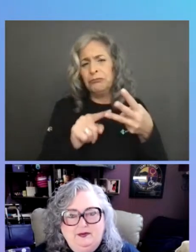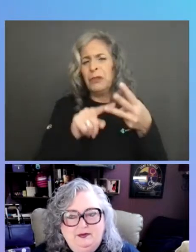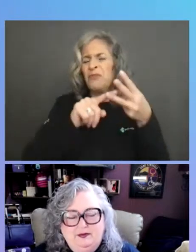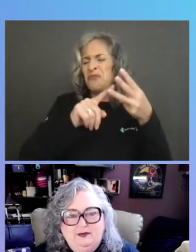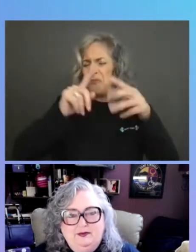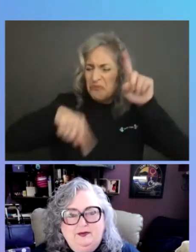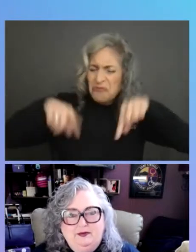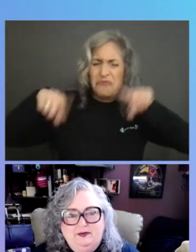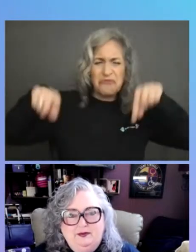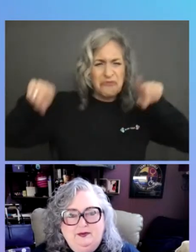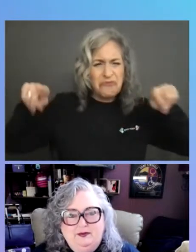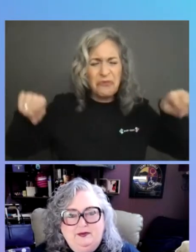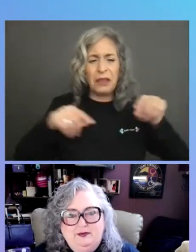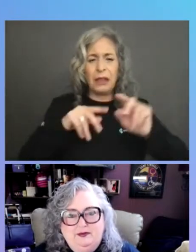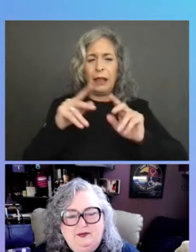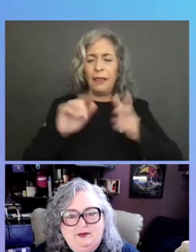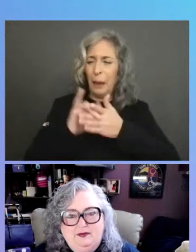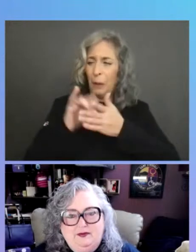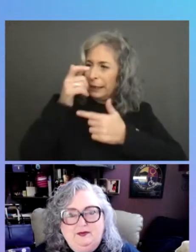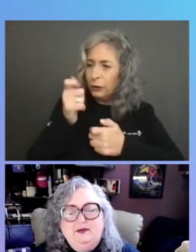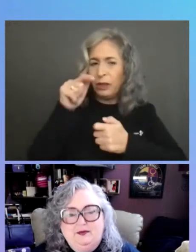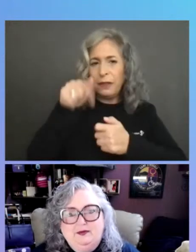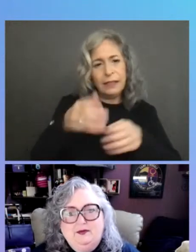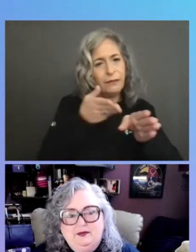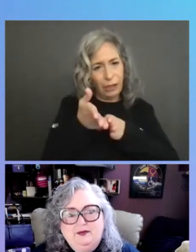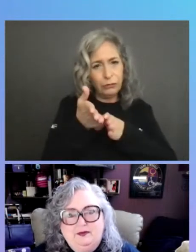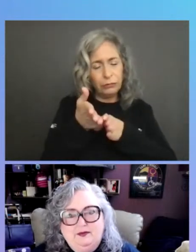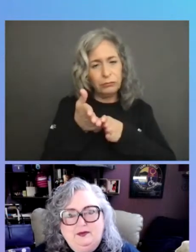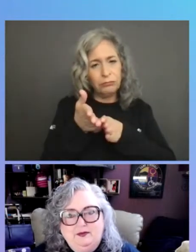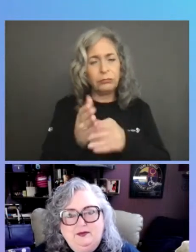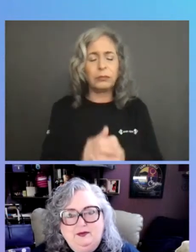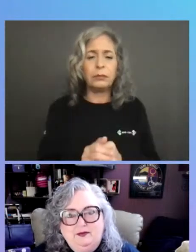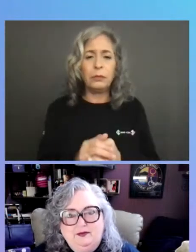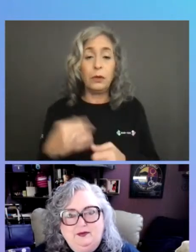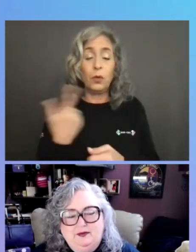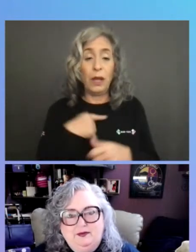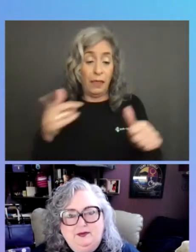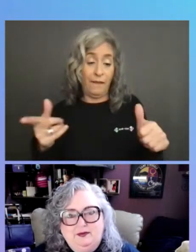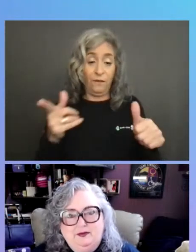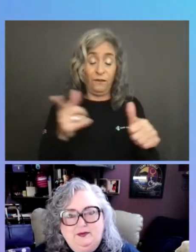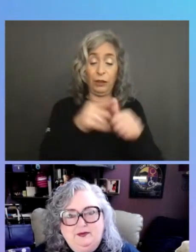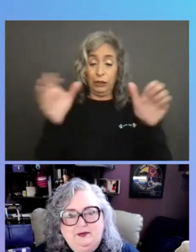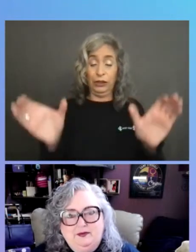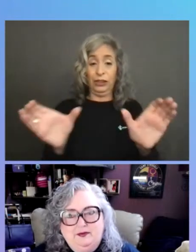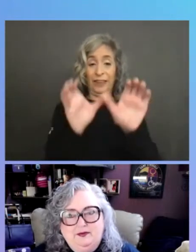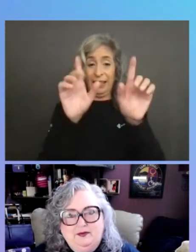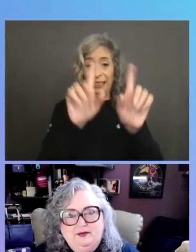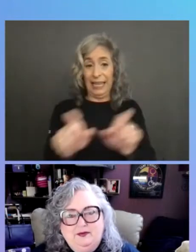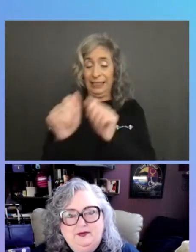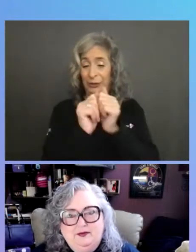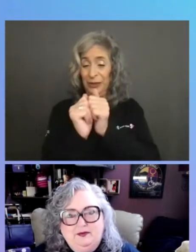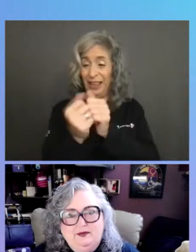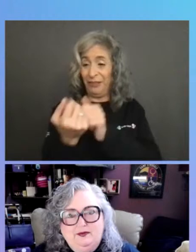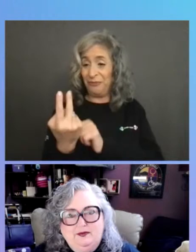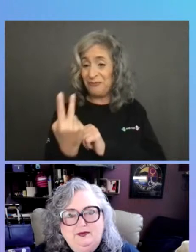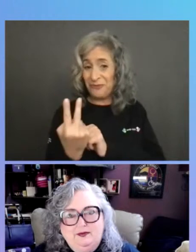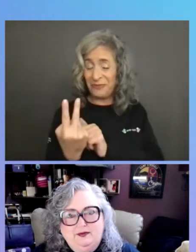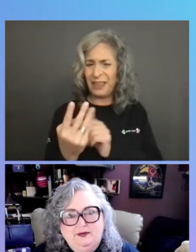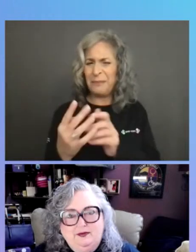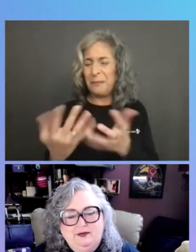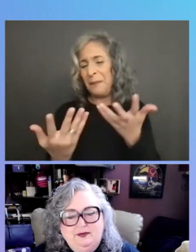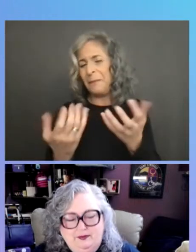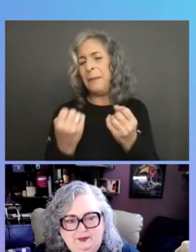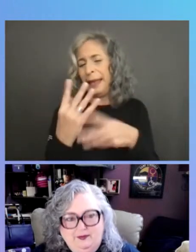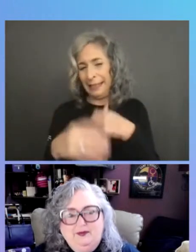over who were interested in this. And we did put the first certification exam together. It has been out there for several